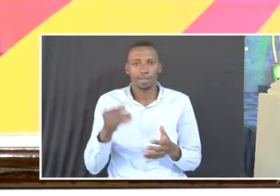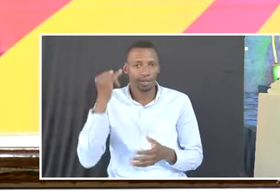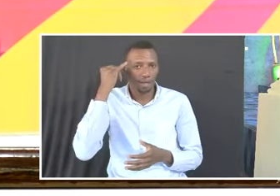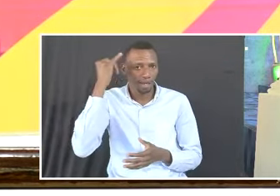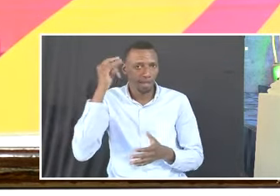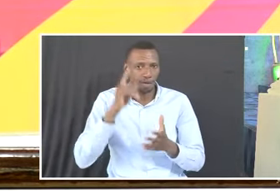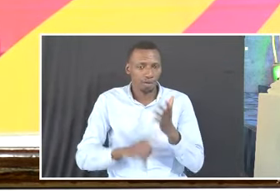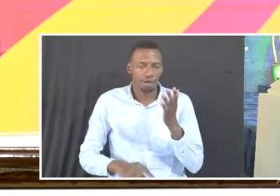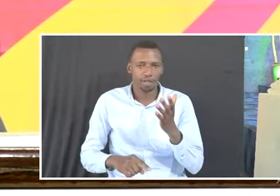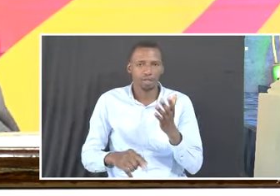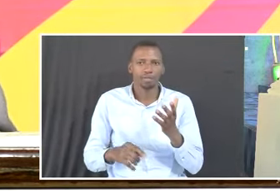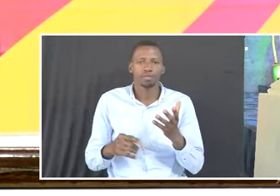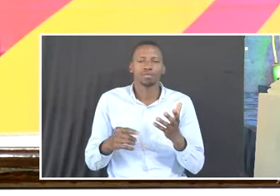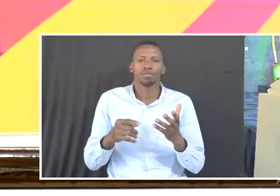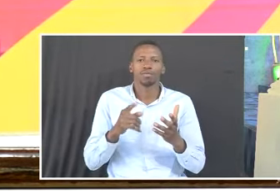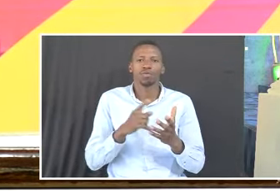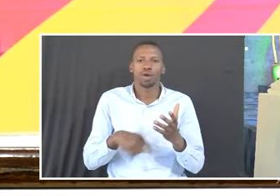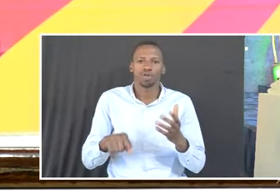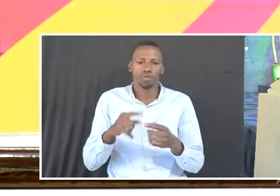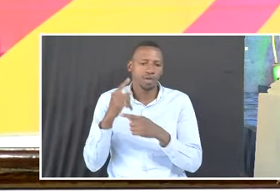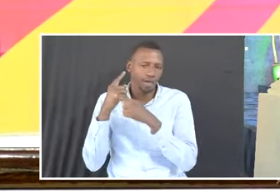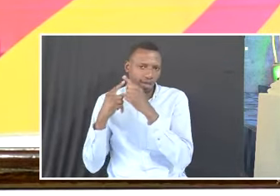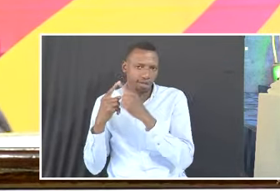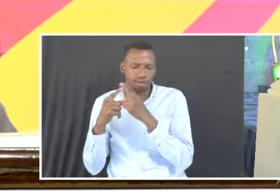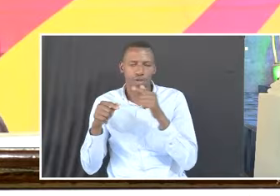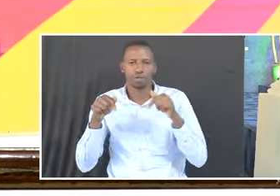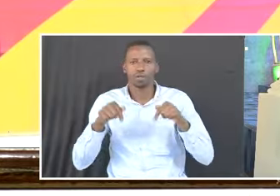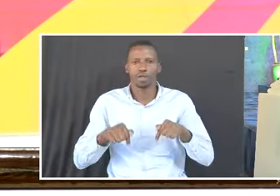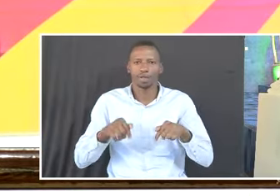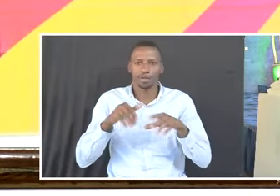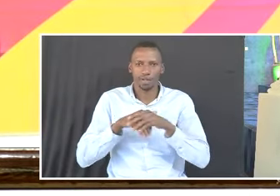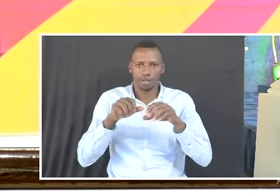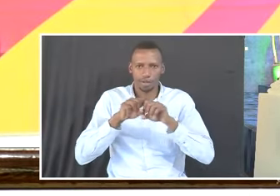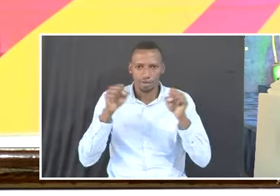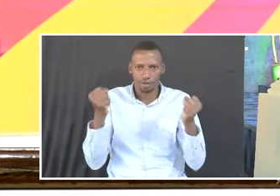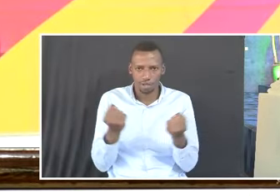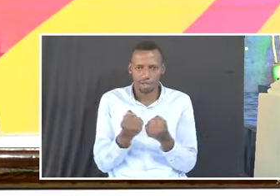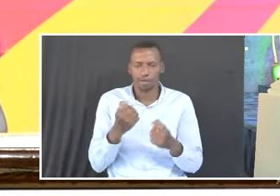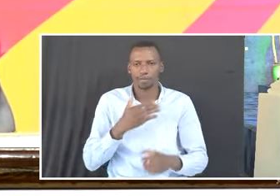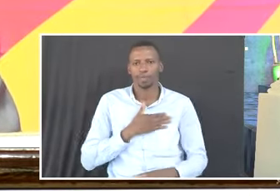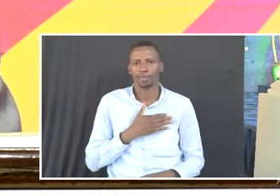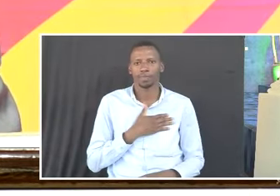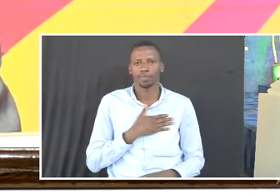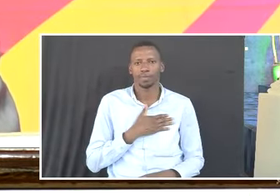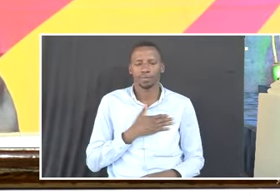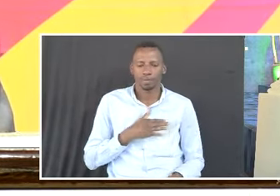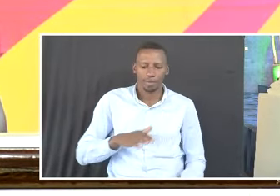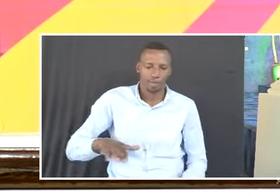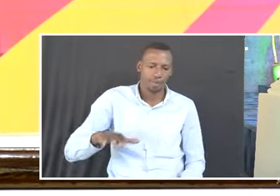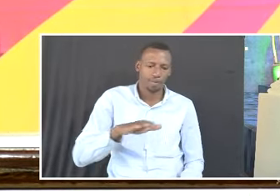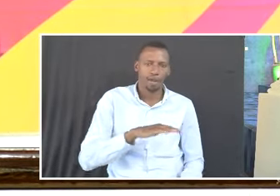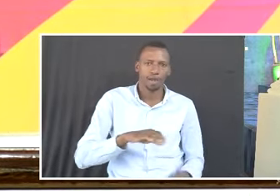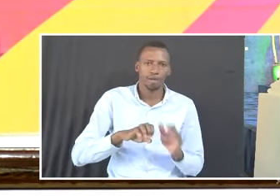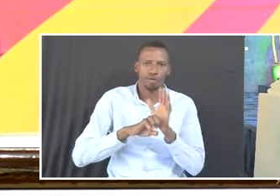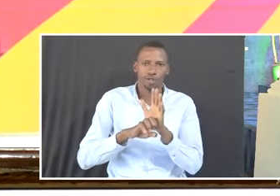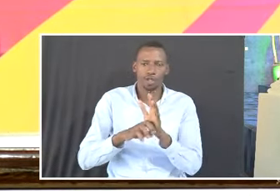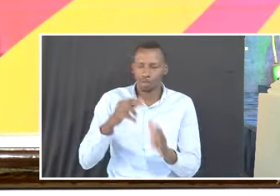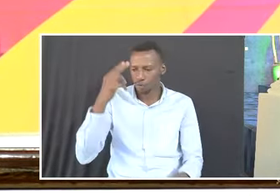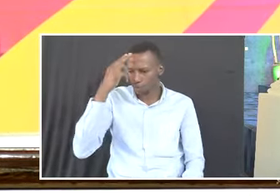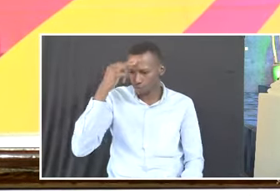is what we are experiencing today in our society. The areas, for example, in Kajiado